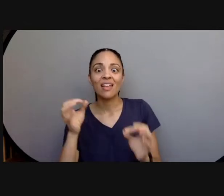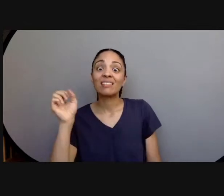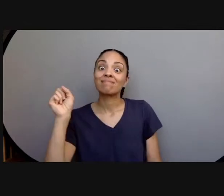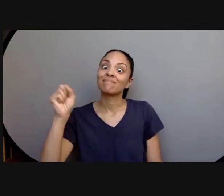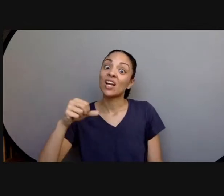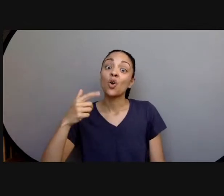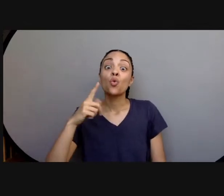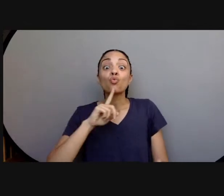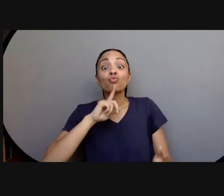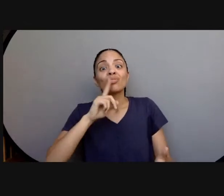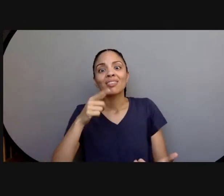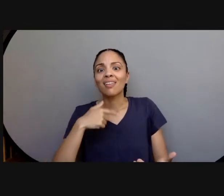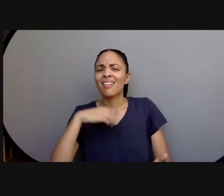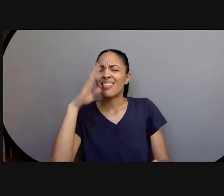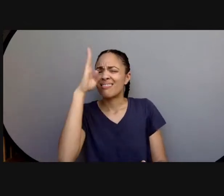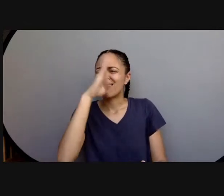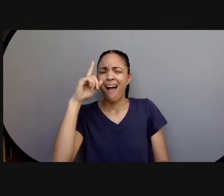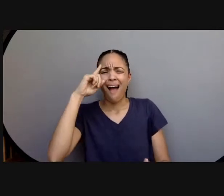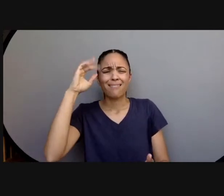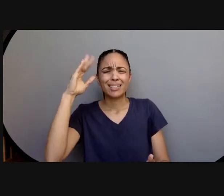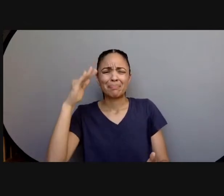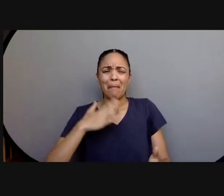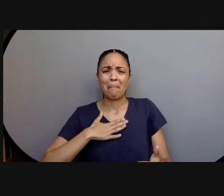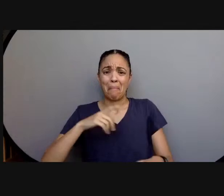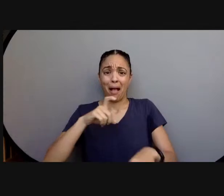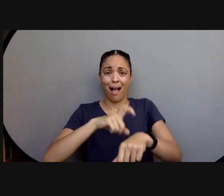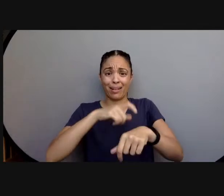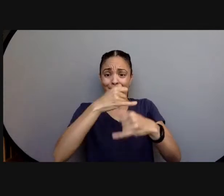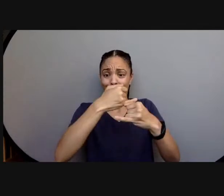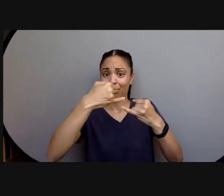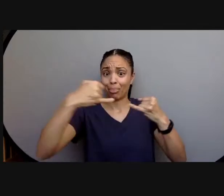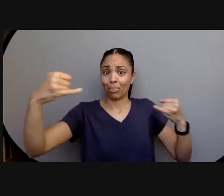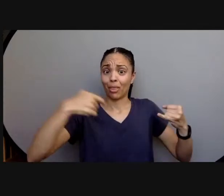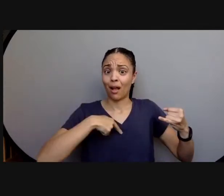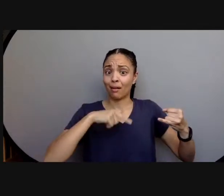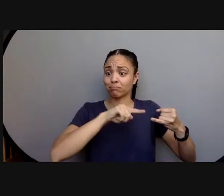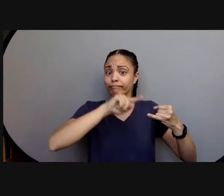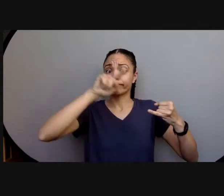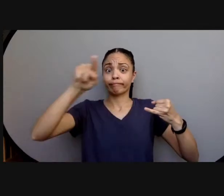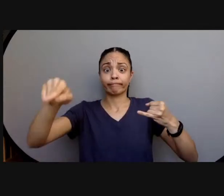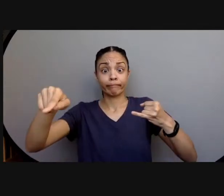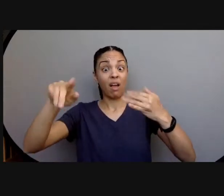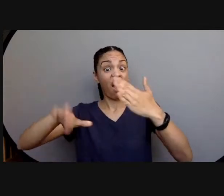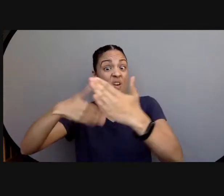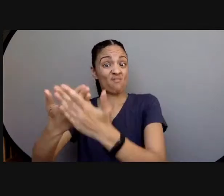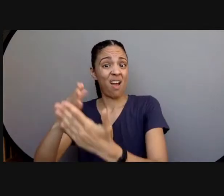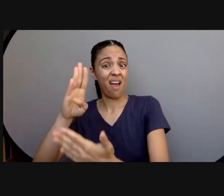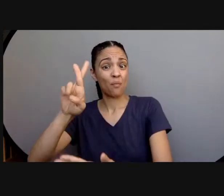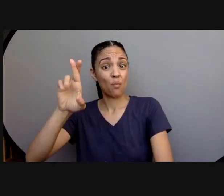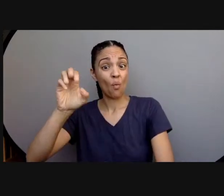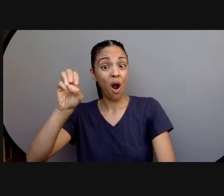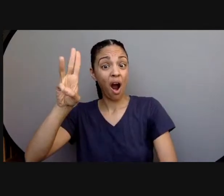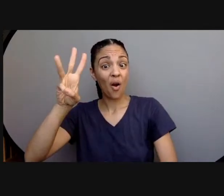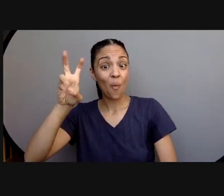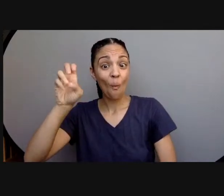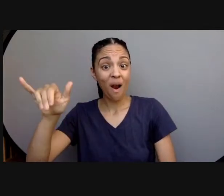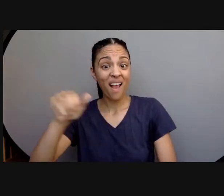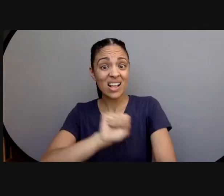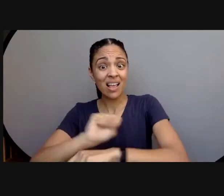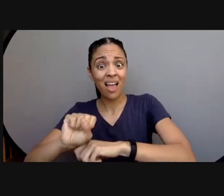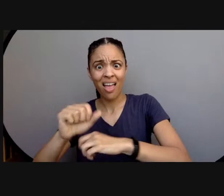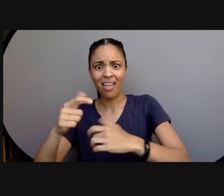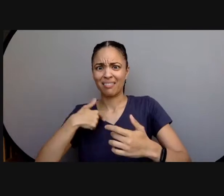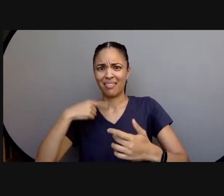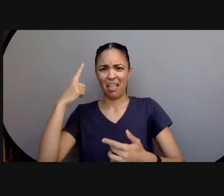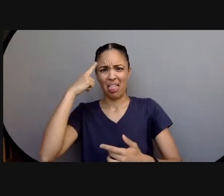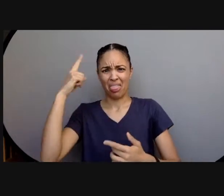in New York at all. I never knew these things were like possible. And then all of a sudden, yeah, I'm on a Broadway stage. I'm like, what the hell am I doing